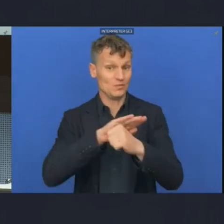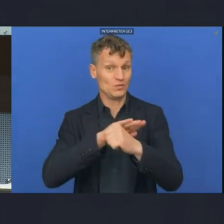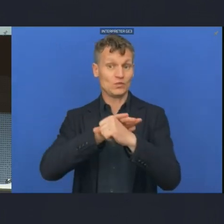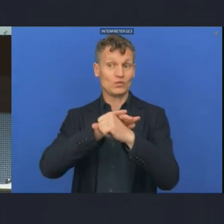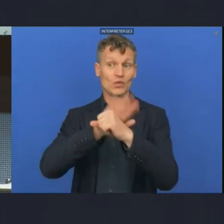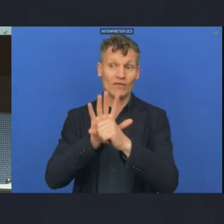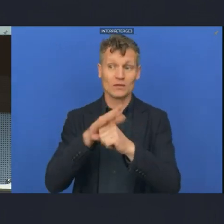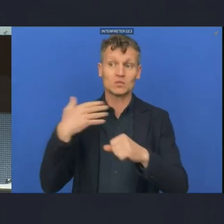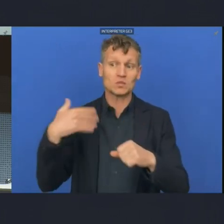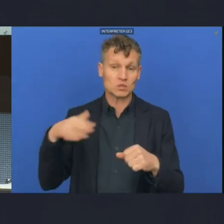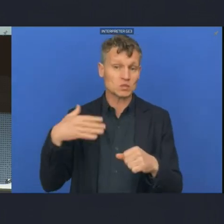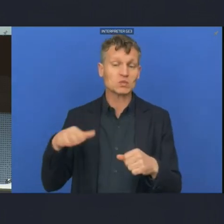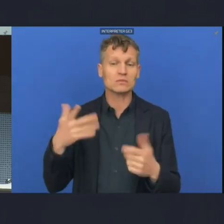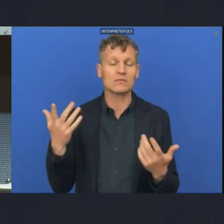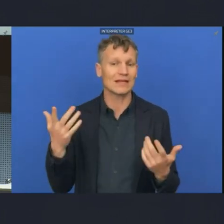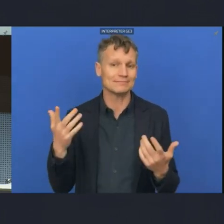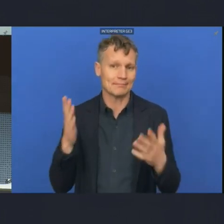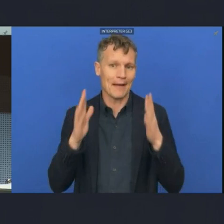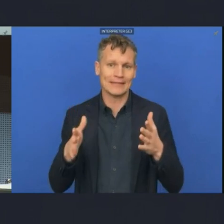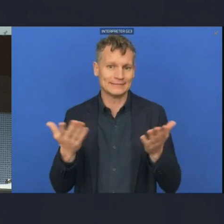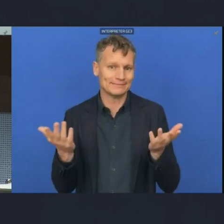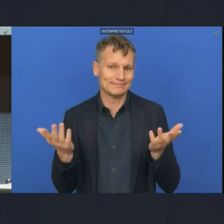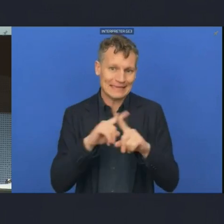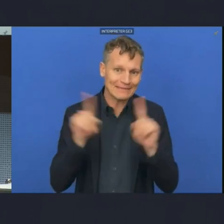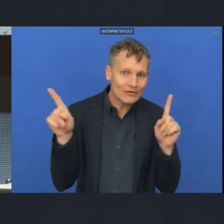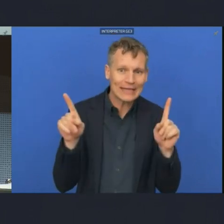done differently. But it also has been a moment, I think, where